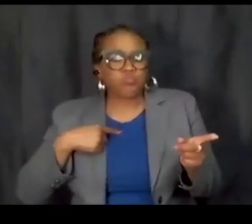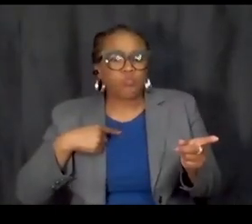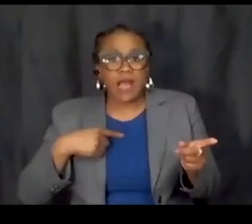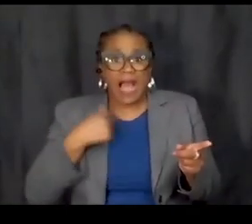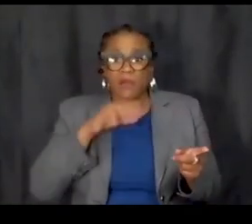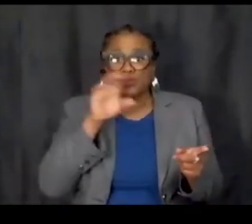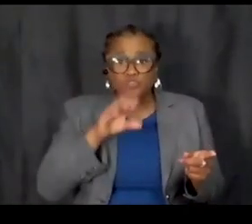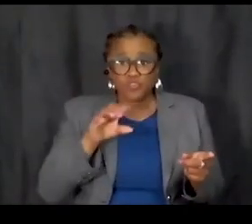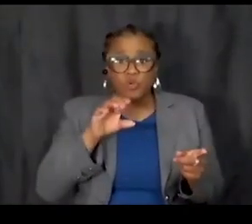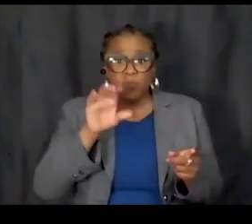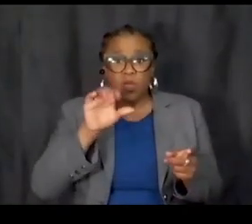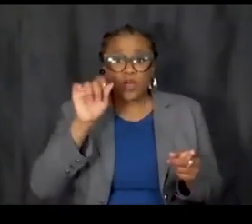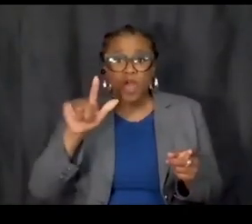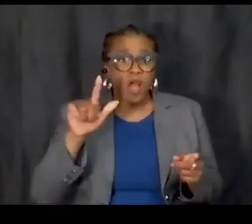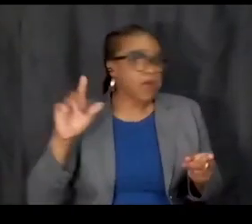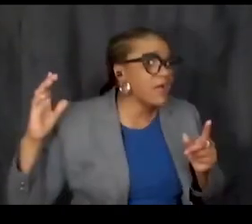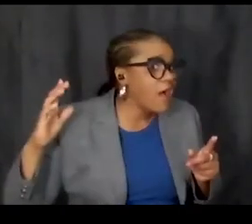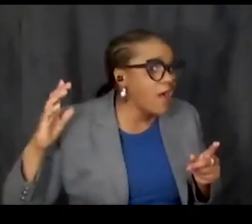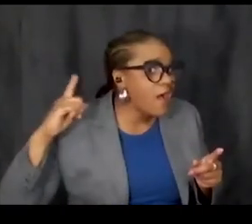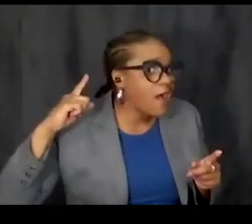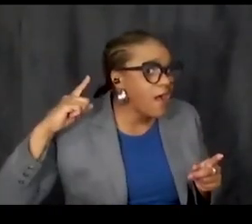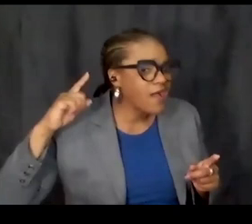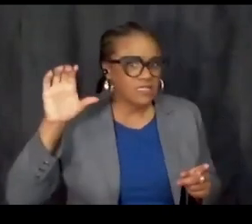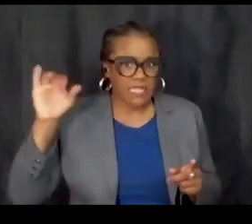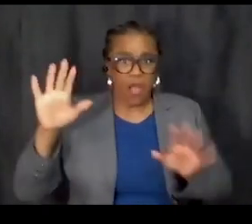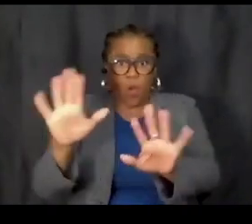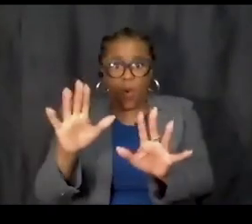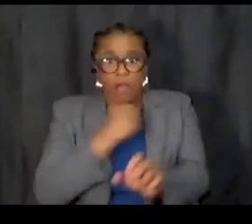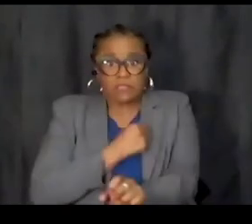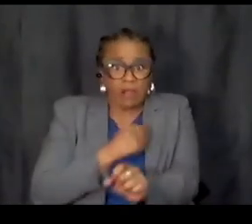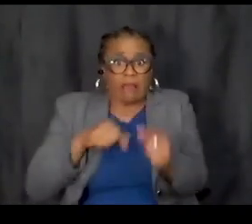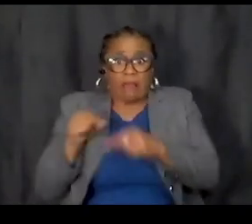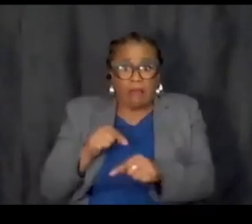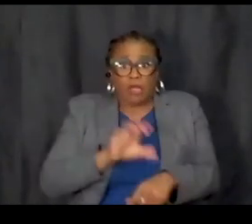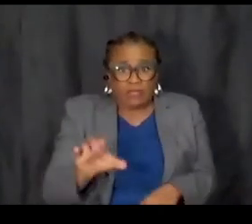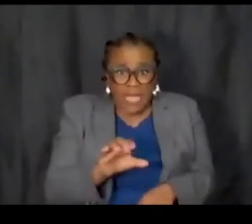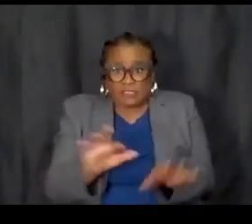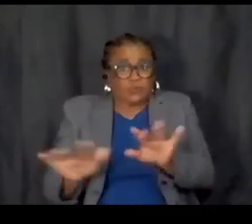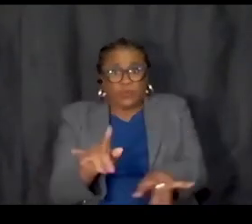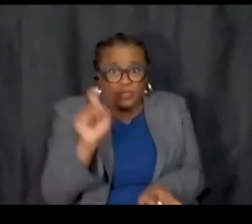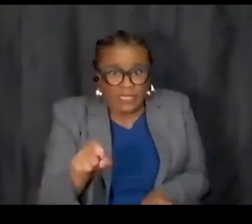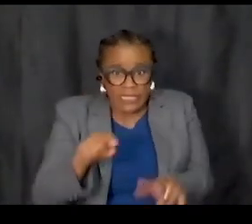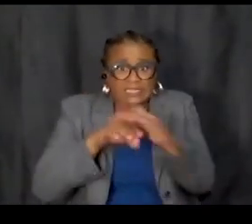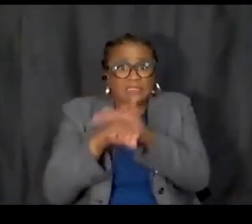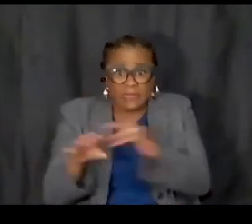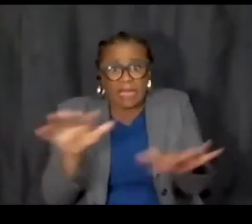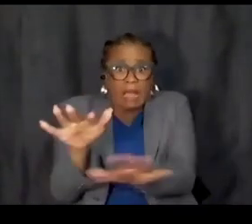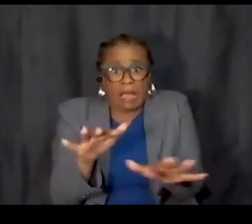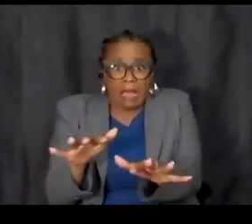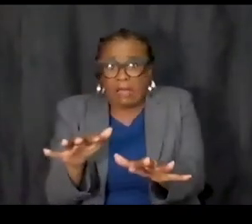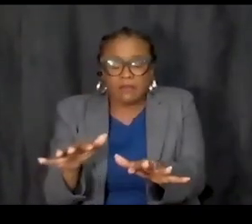like, you know, and they're like, oh, I'm sorry, let me turn on the closed captions. Oh my God, what do you need? The accessibility statement, you know, we're woke. And I'm just